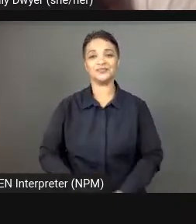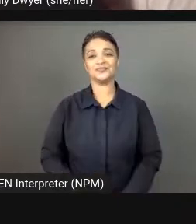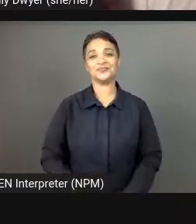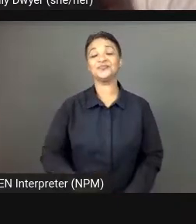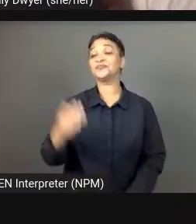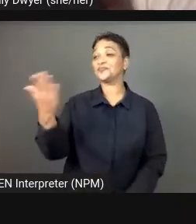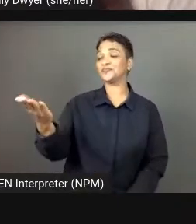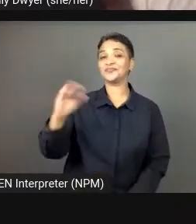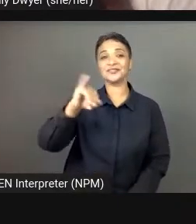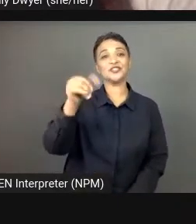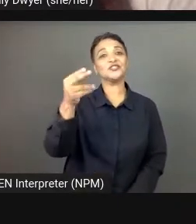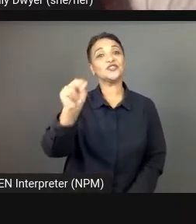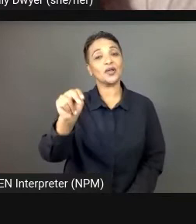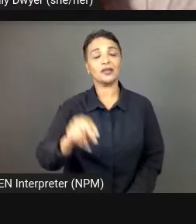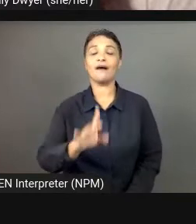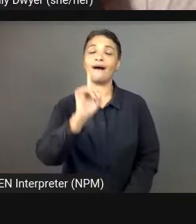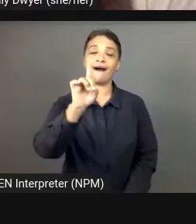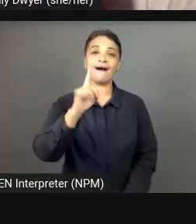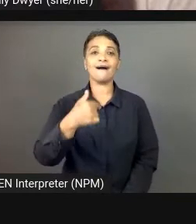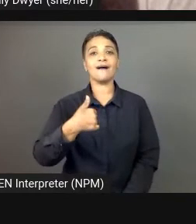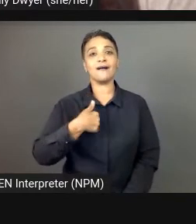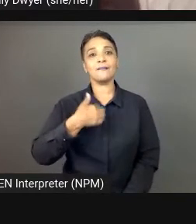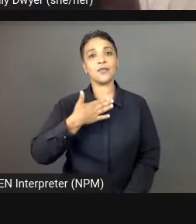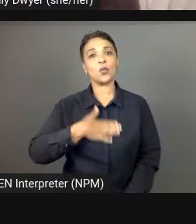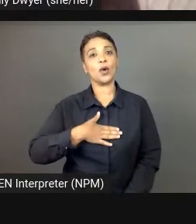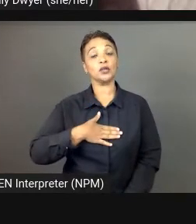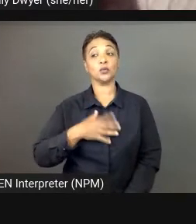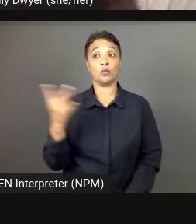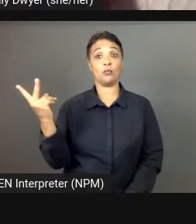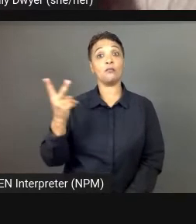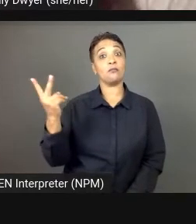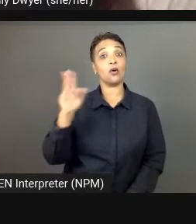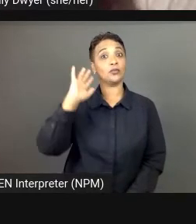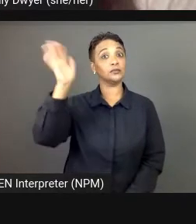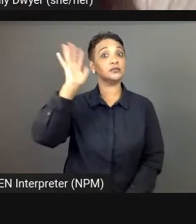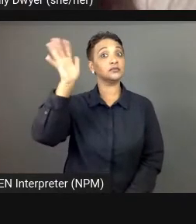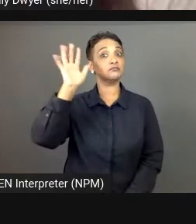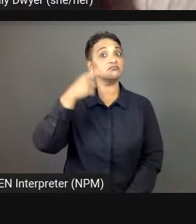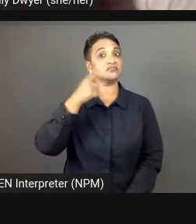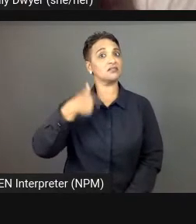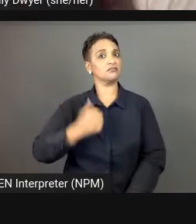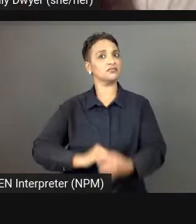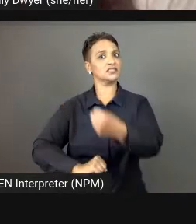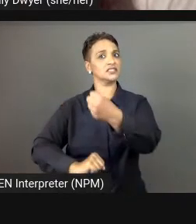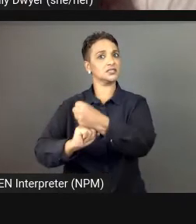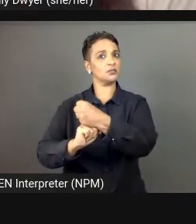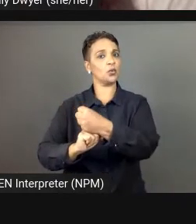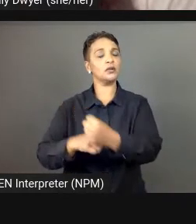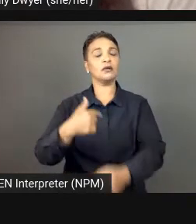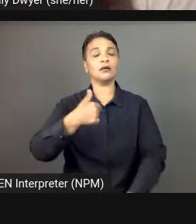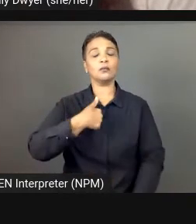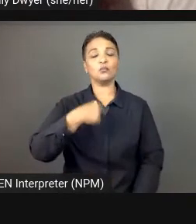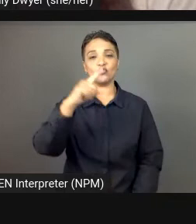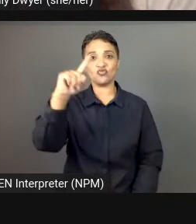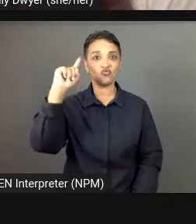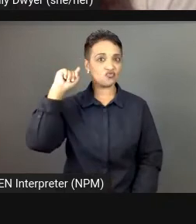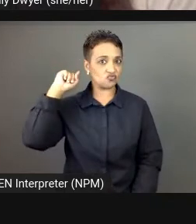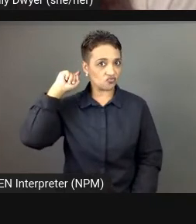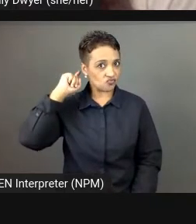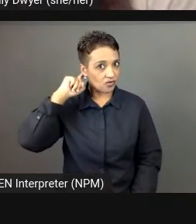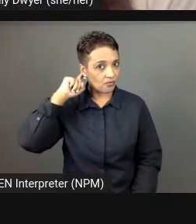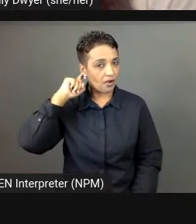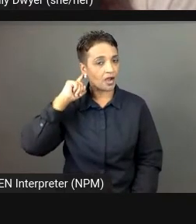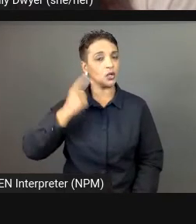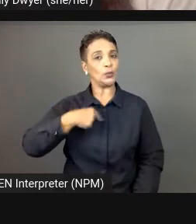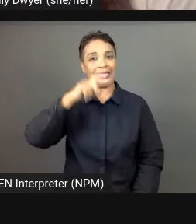Quickly, that I appreciate what Frederick and Emily both just said. The thing that it reminds me of is that those interpersonal connections